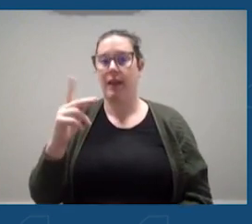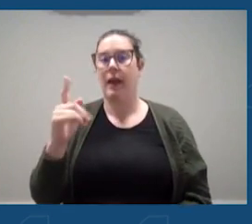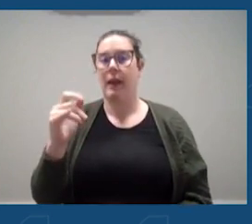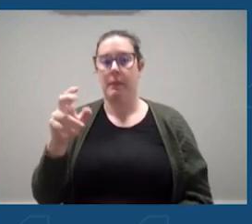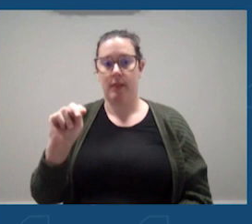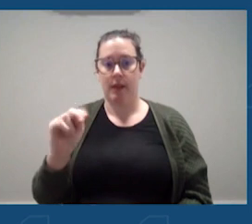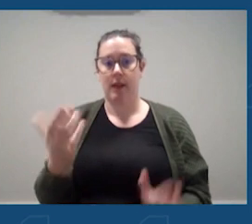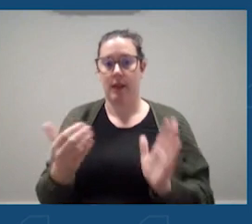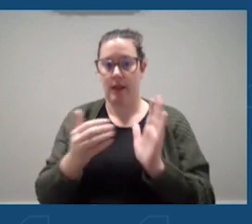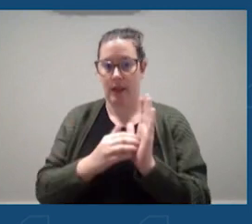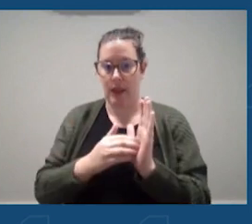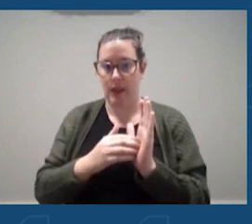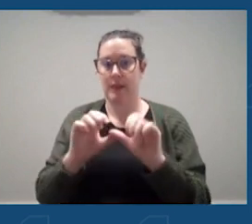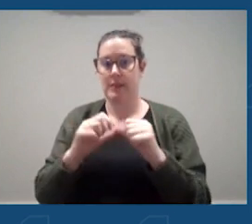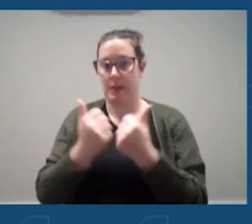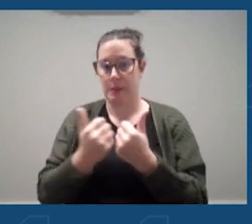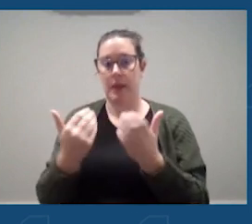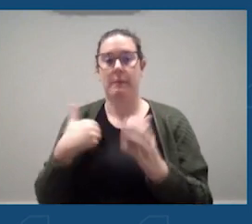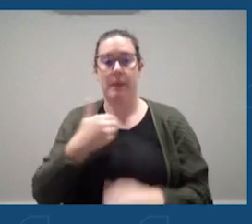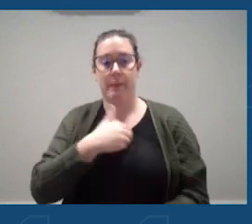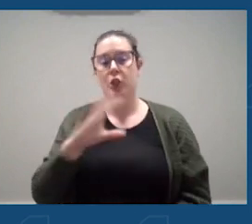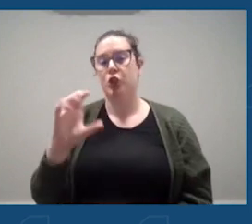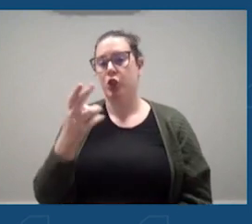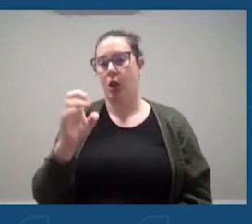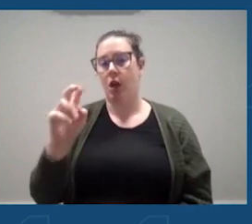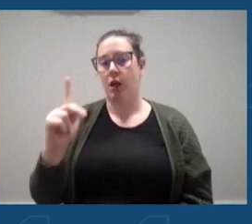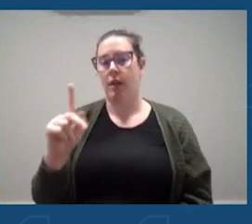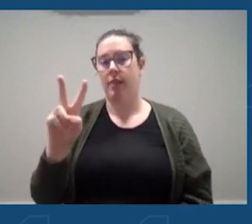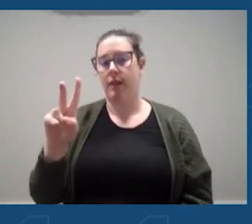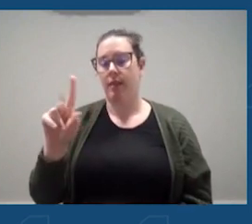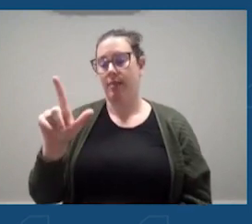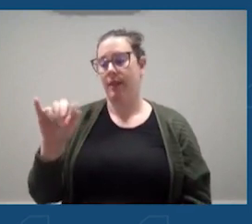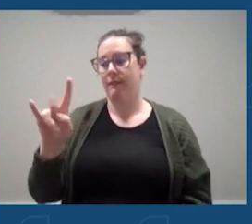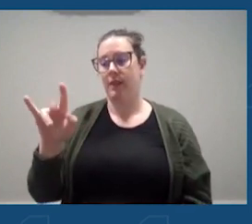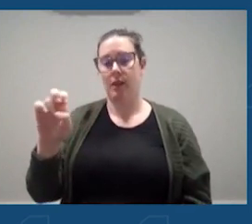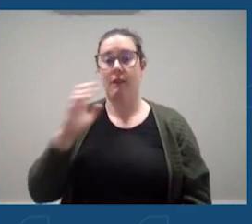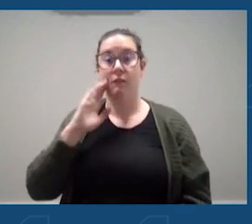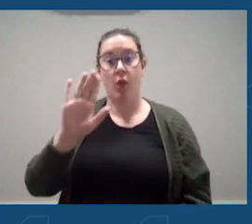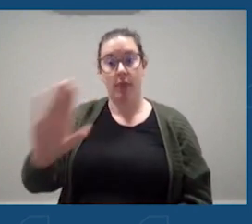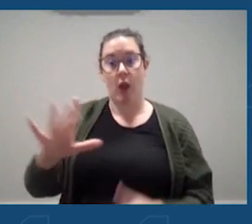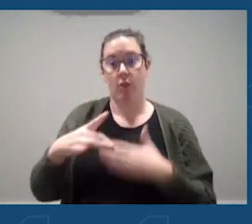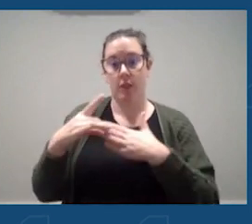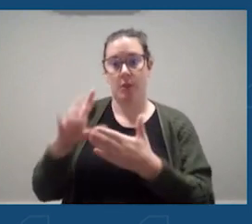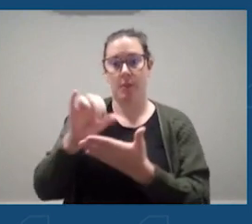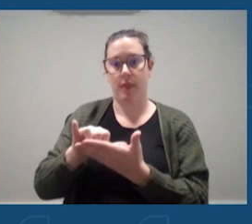Assemblymember Chuck Levine for their leadership on this legislation. Let's give them a round of applause.